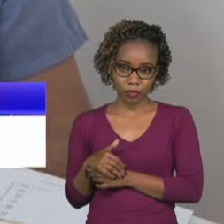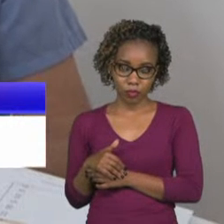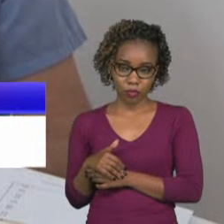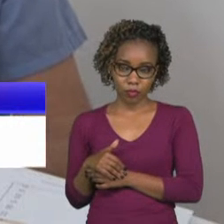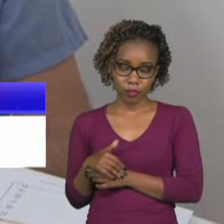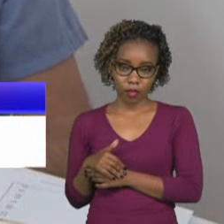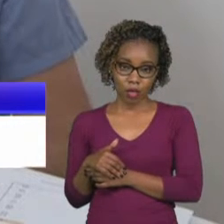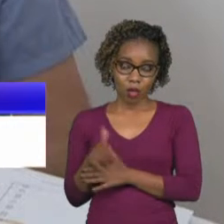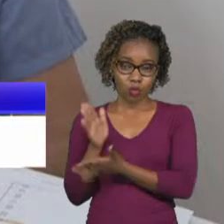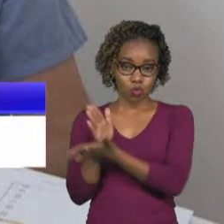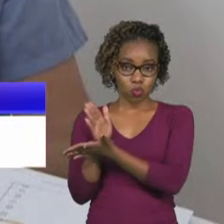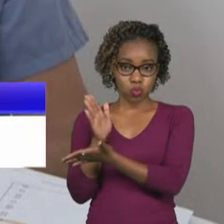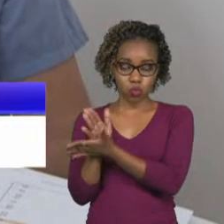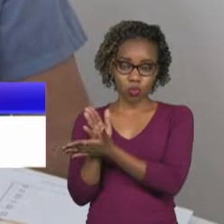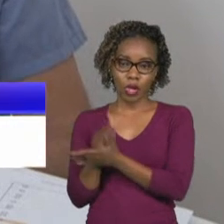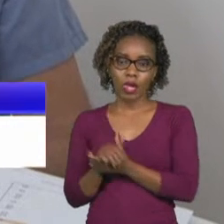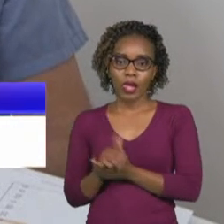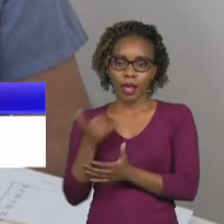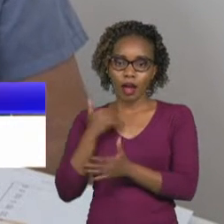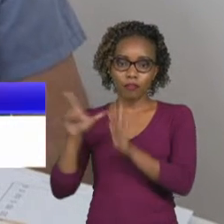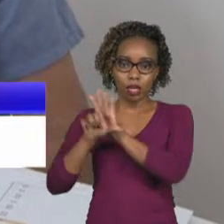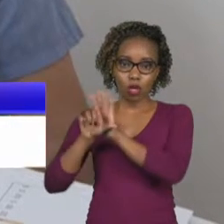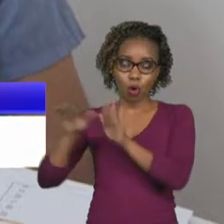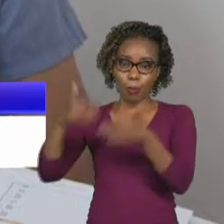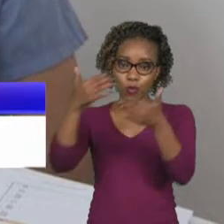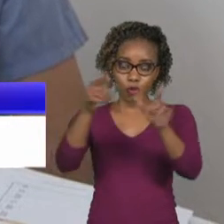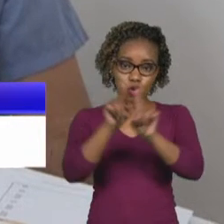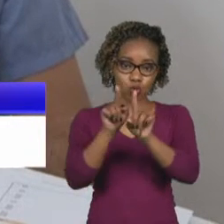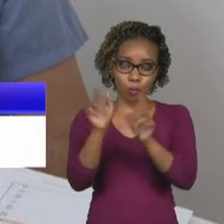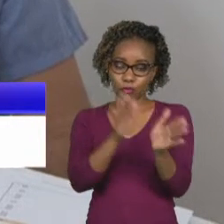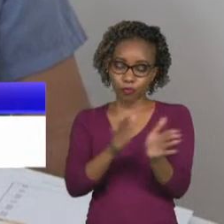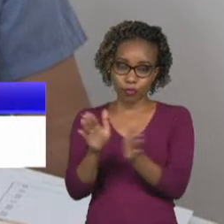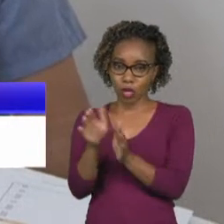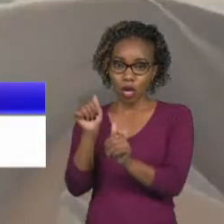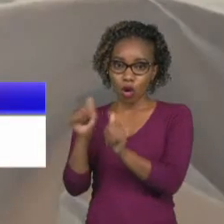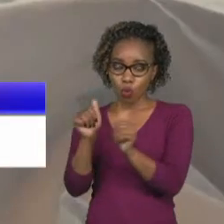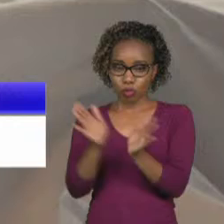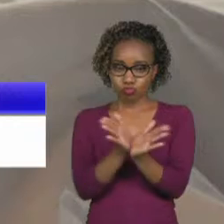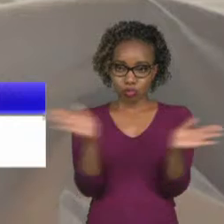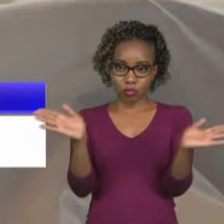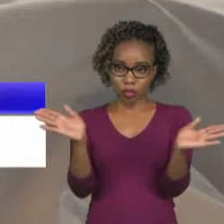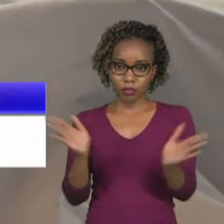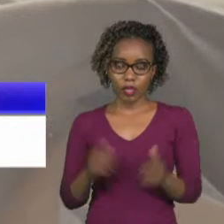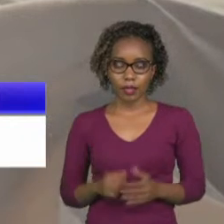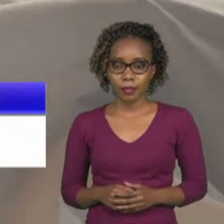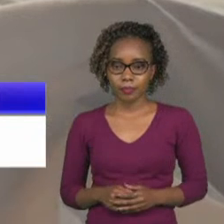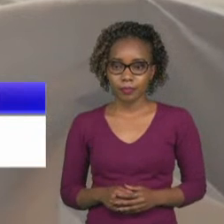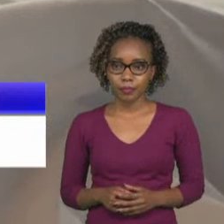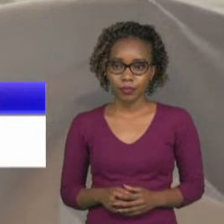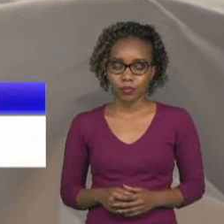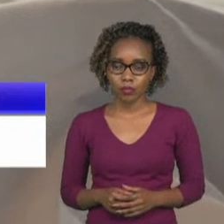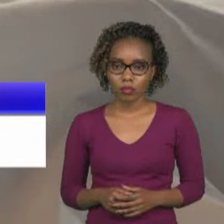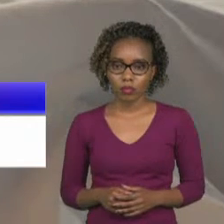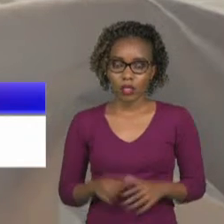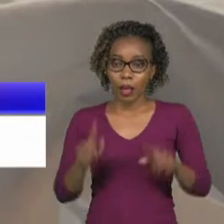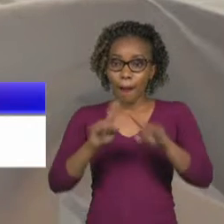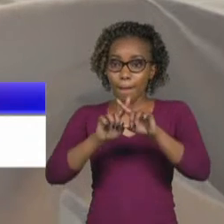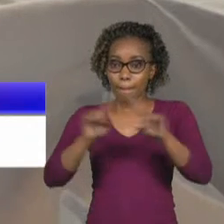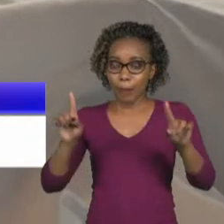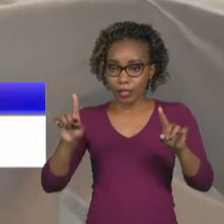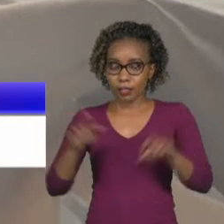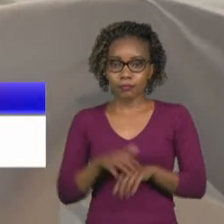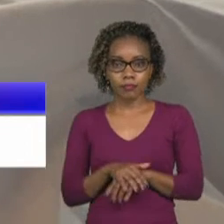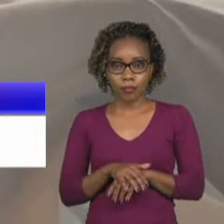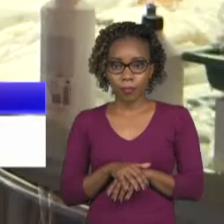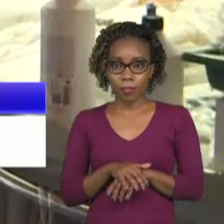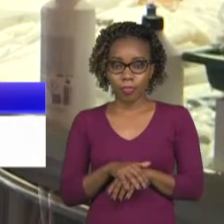to the fact that there are legal provisions and procedures that have diversified. But its surgeon founder,